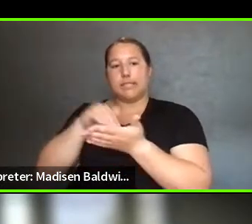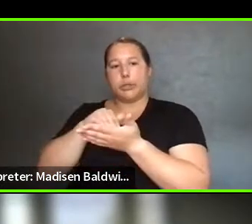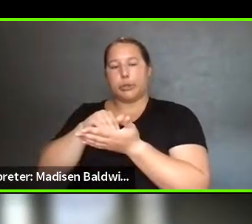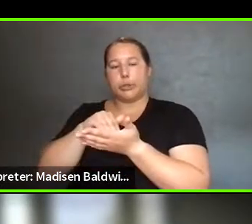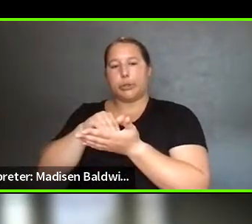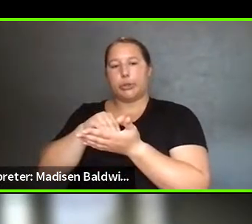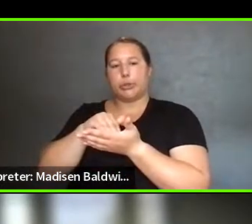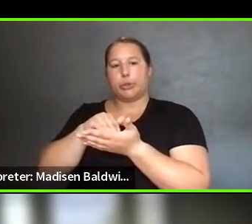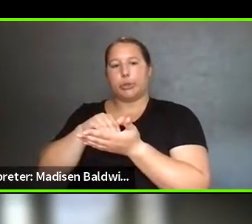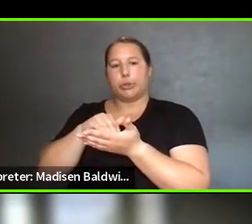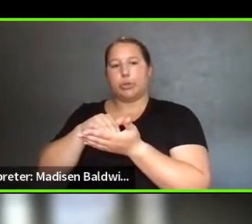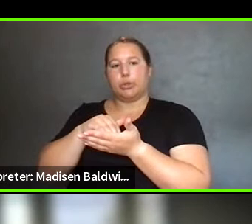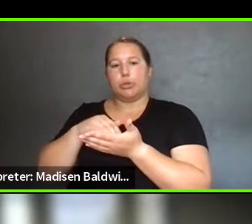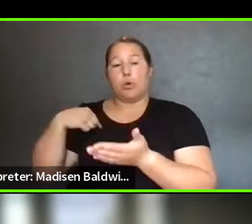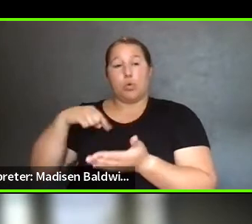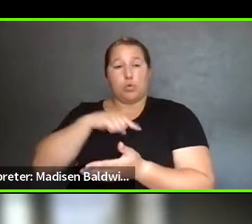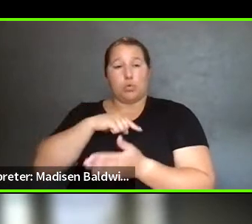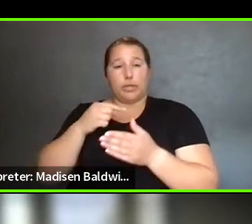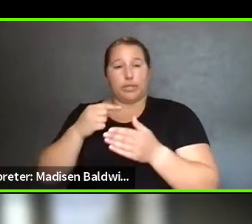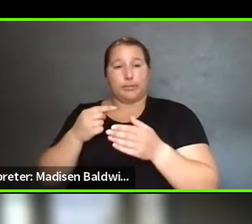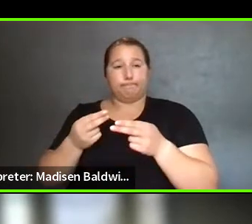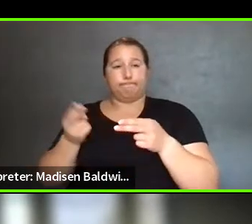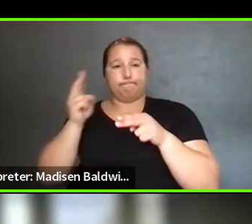increasing video camera